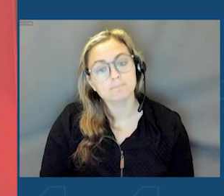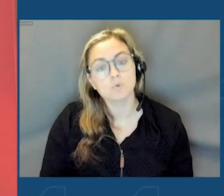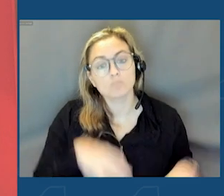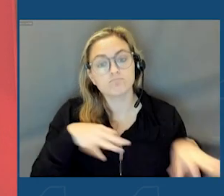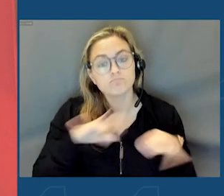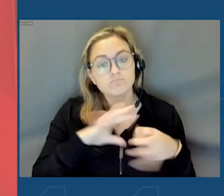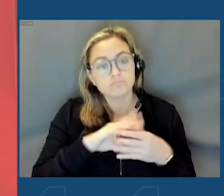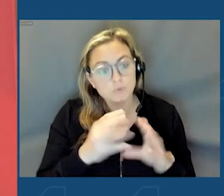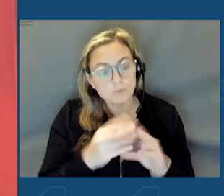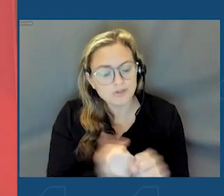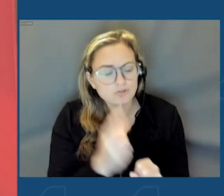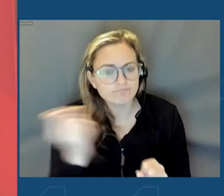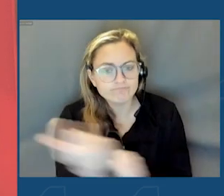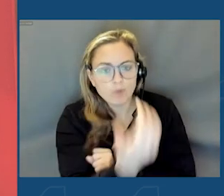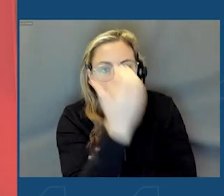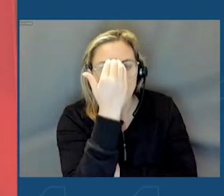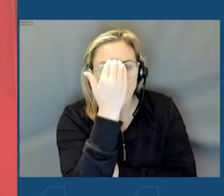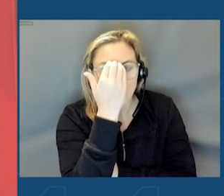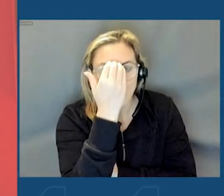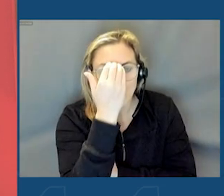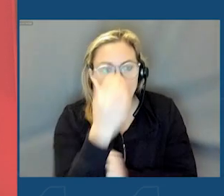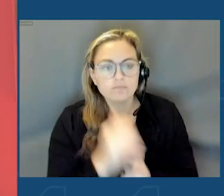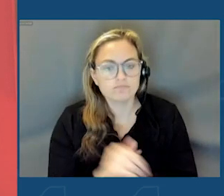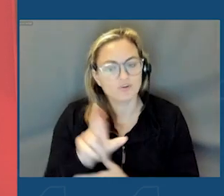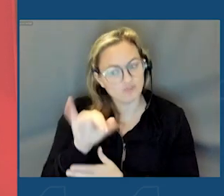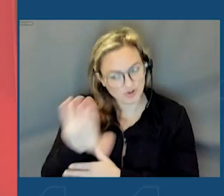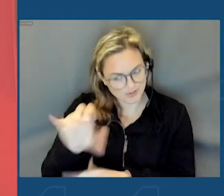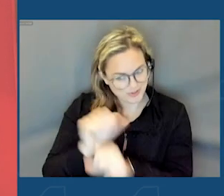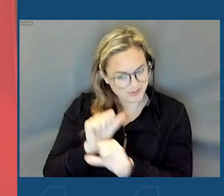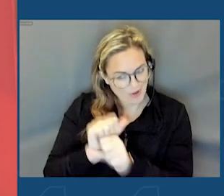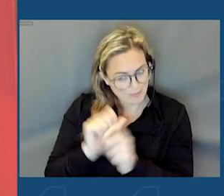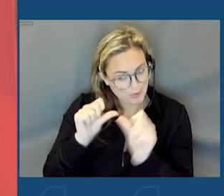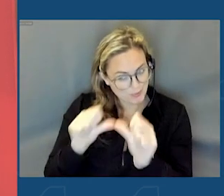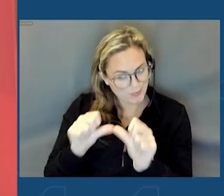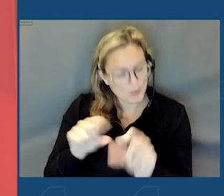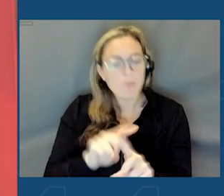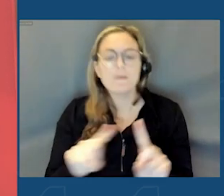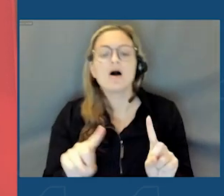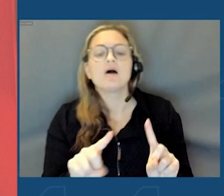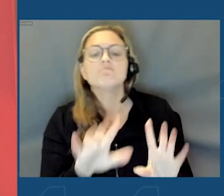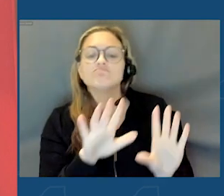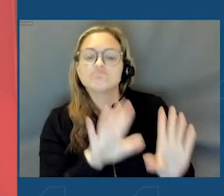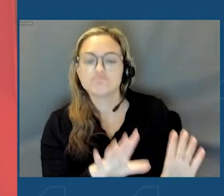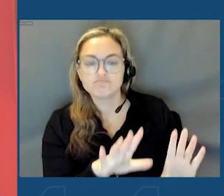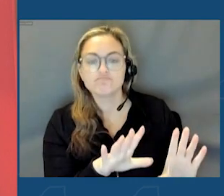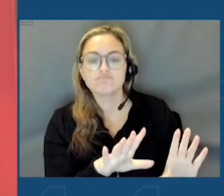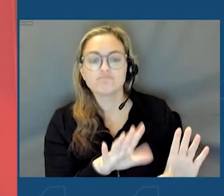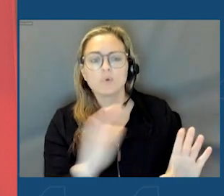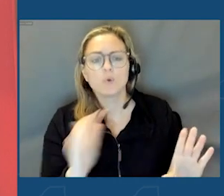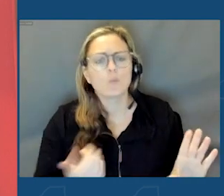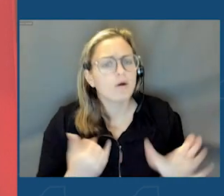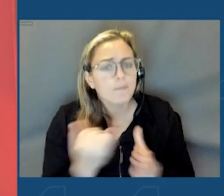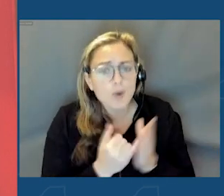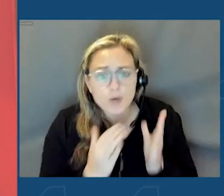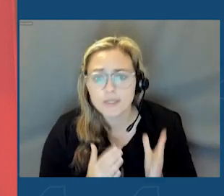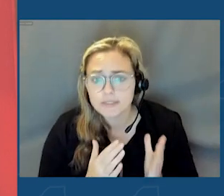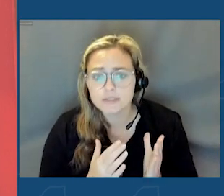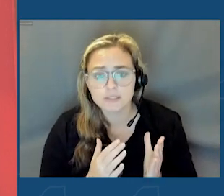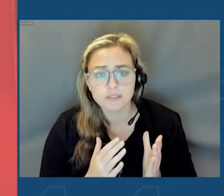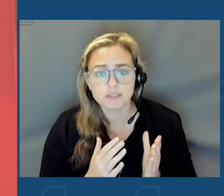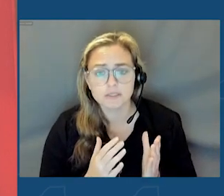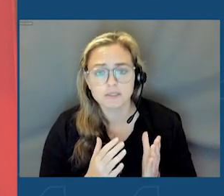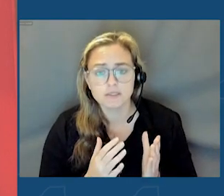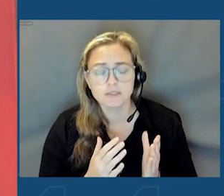sure everybody knows about it. And Ross, that's your job to keep doing that. But also welcome artists and